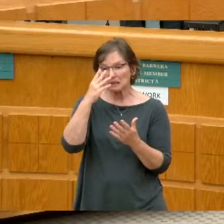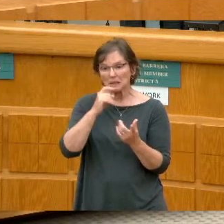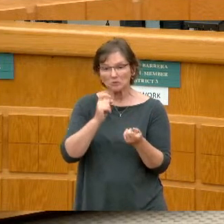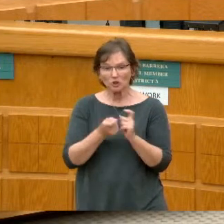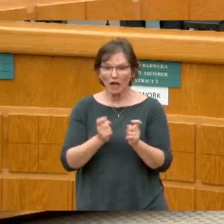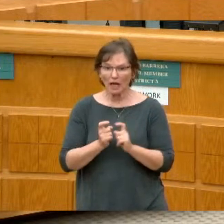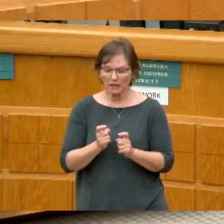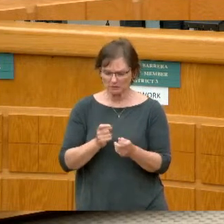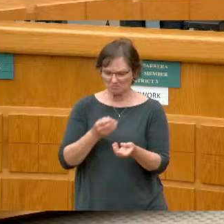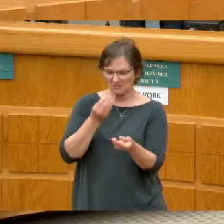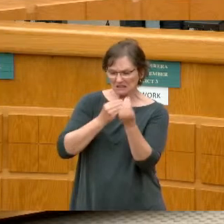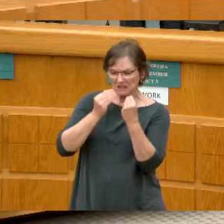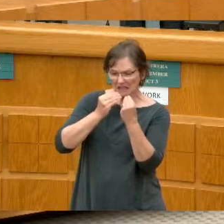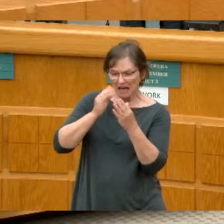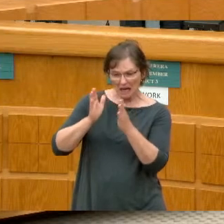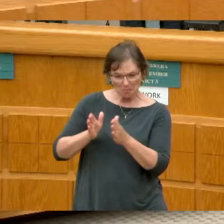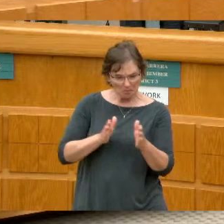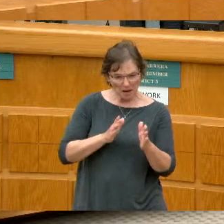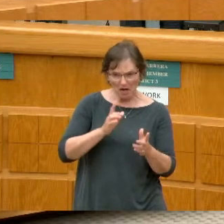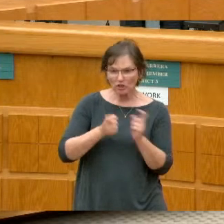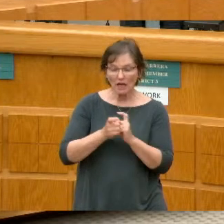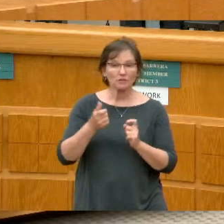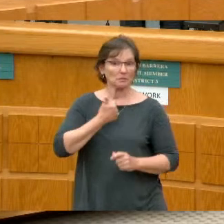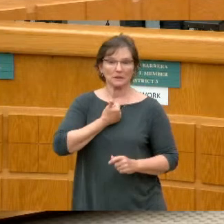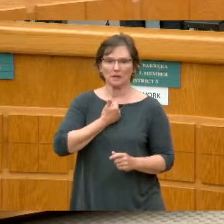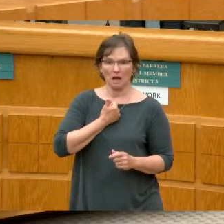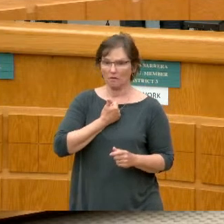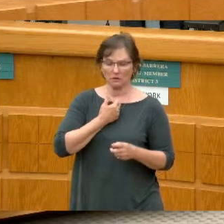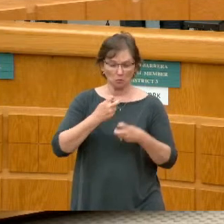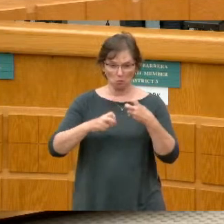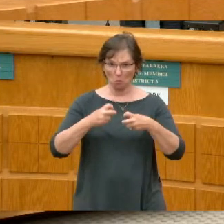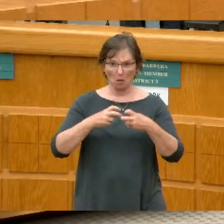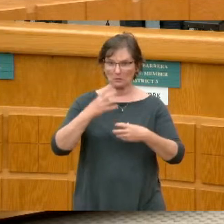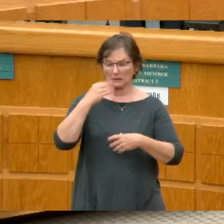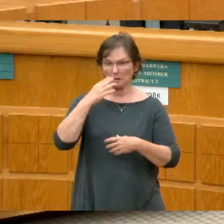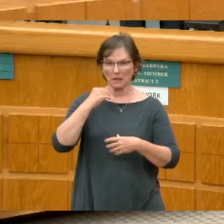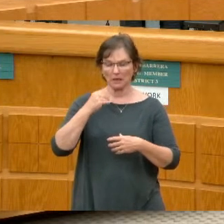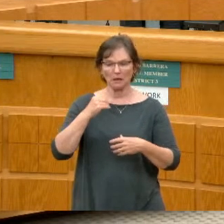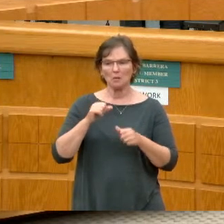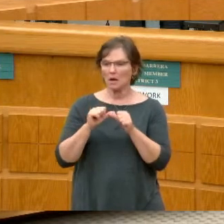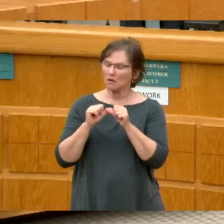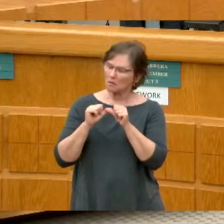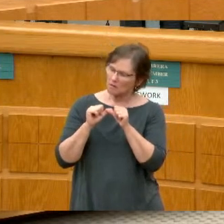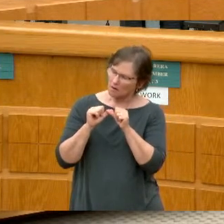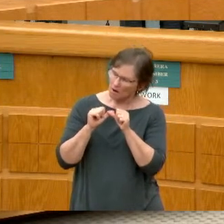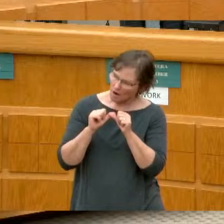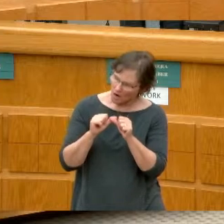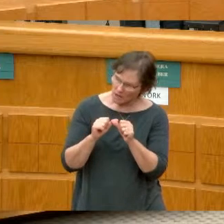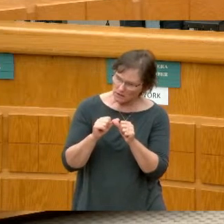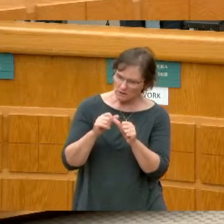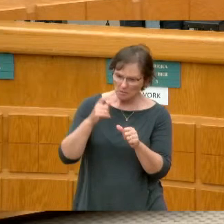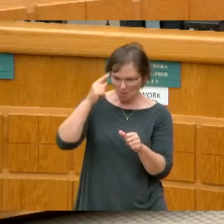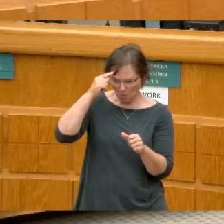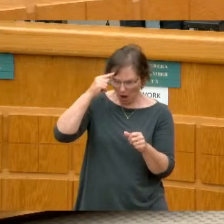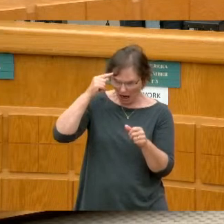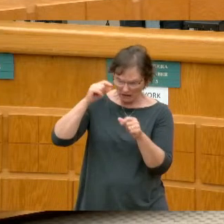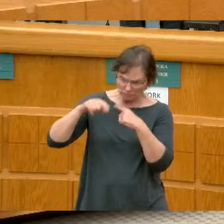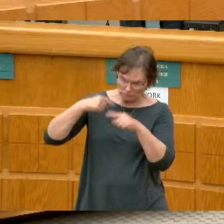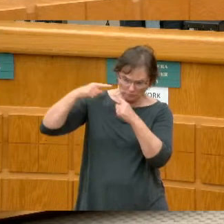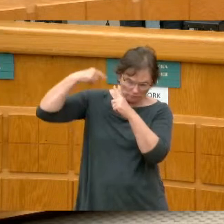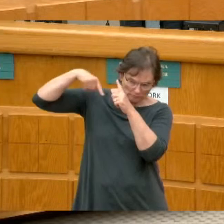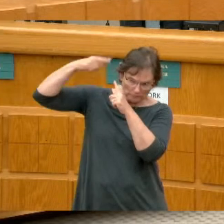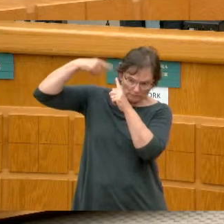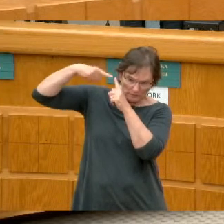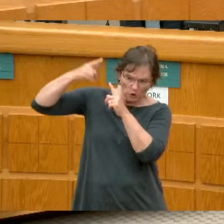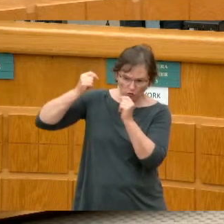think that the stress that's associated with this outbreak is causing some very distinct concerns that